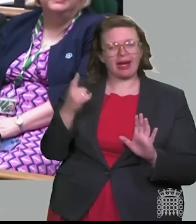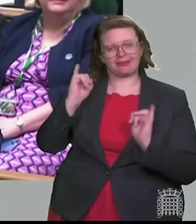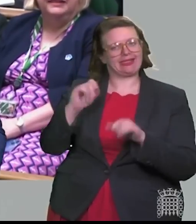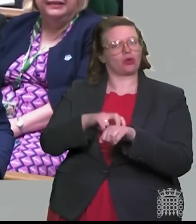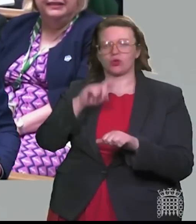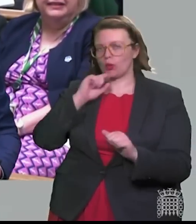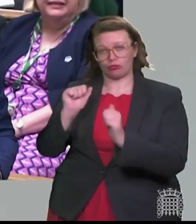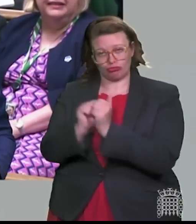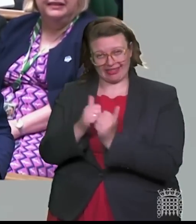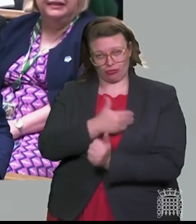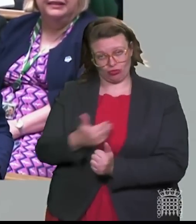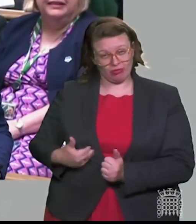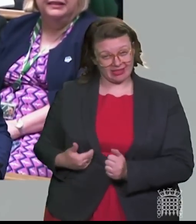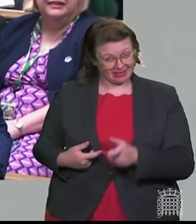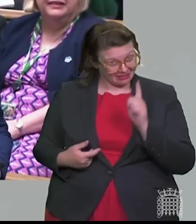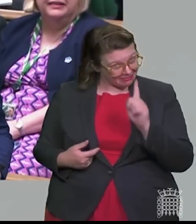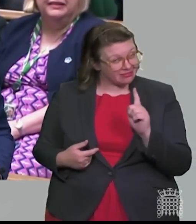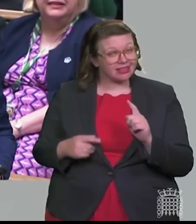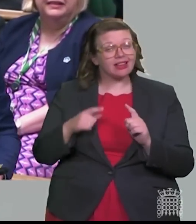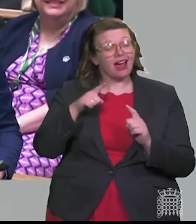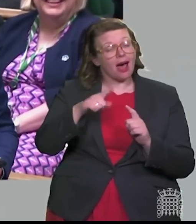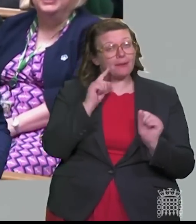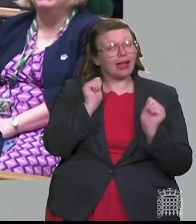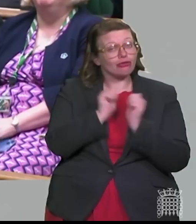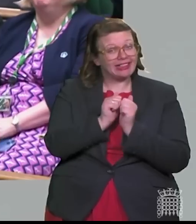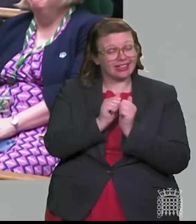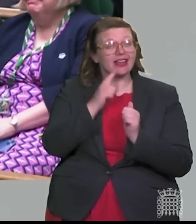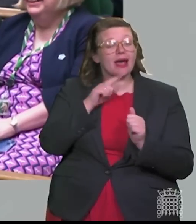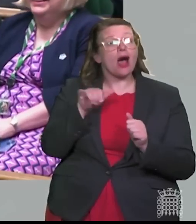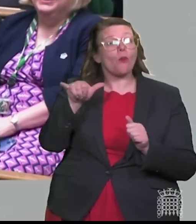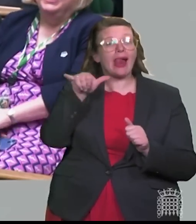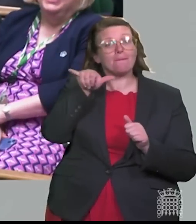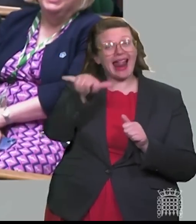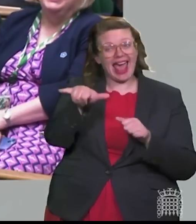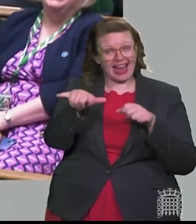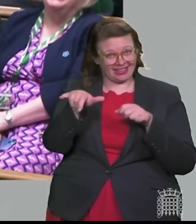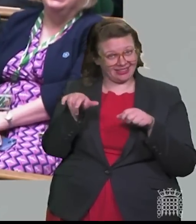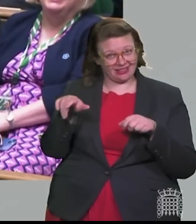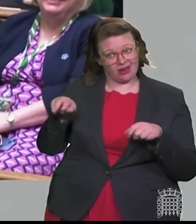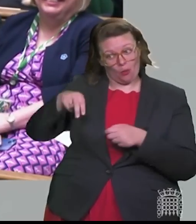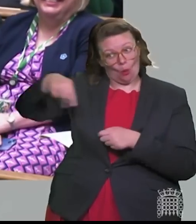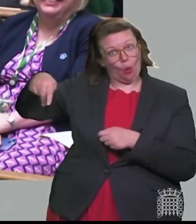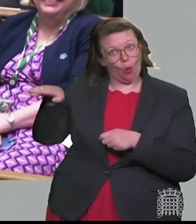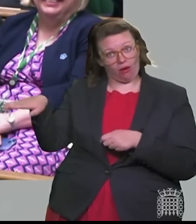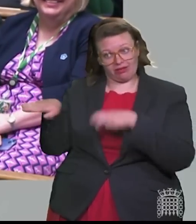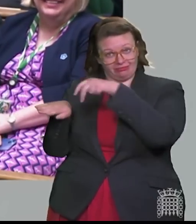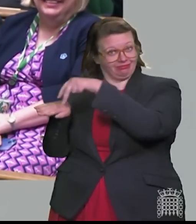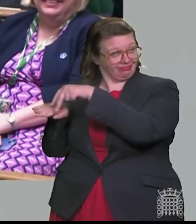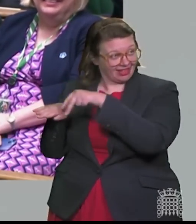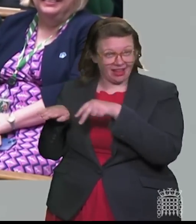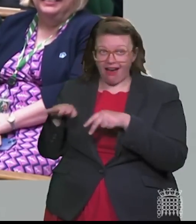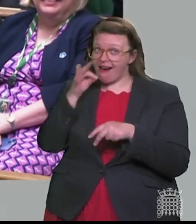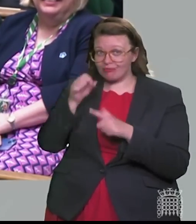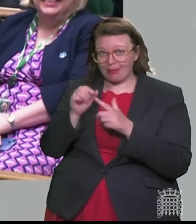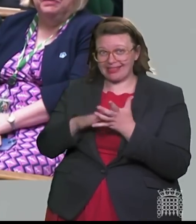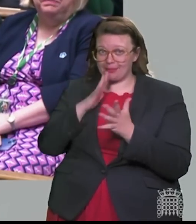constituent managed to secure sign-off for a wing walk. Will my right honourable friend join me in wishing Nancy well as